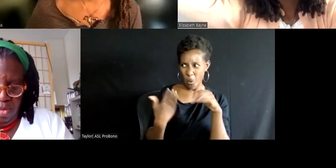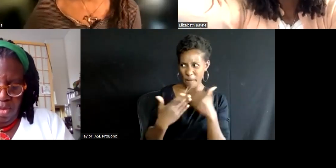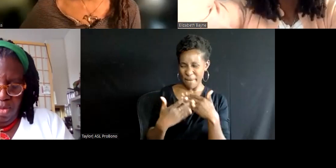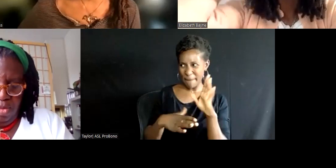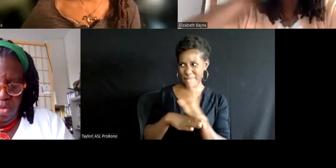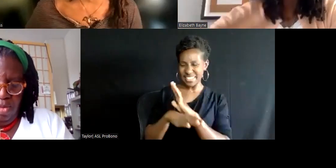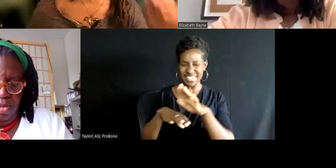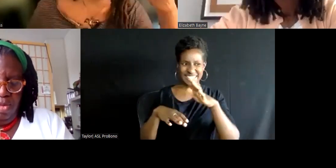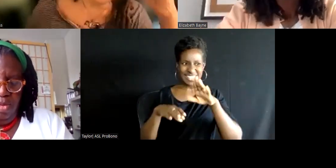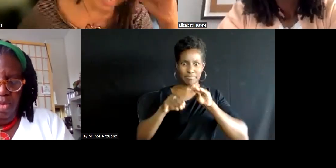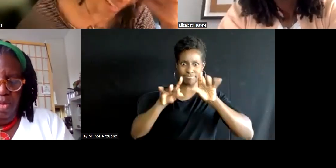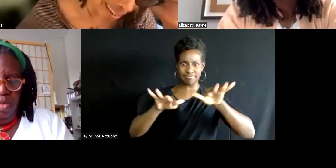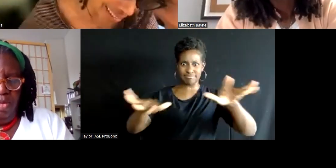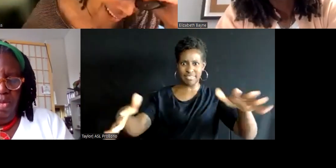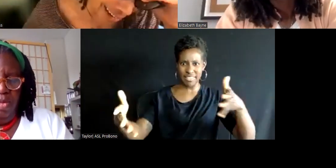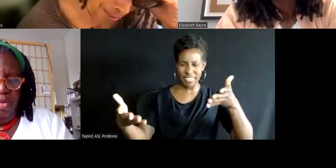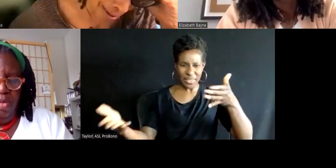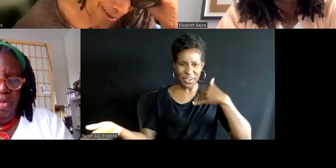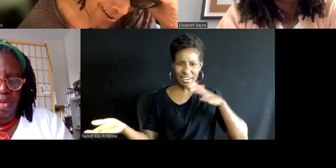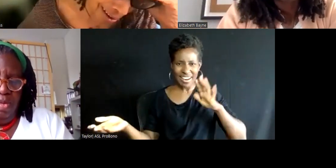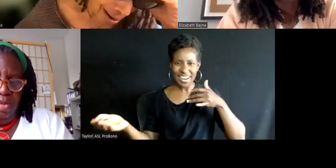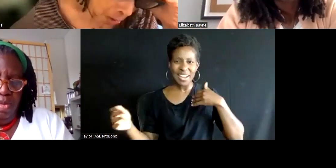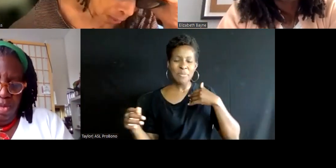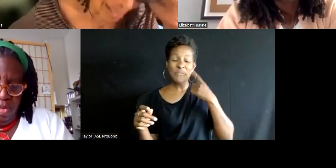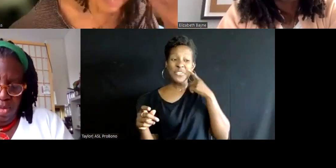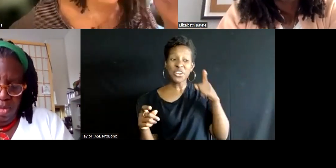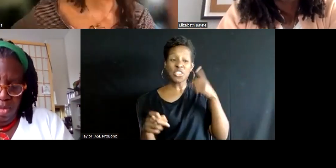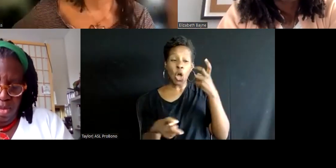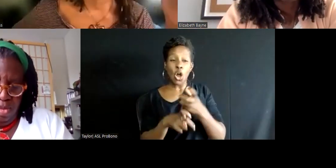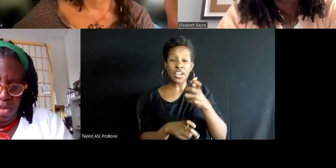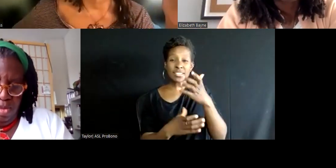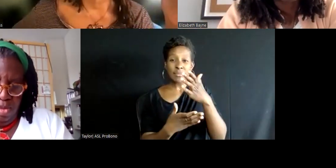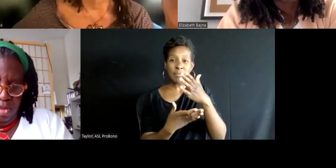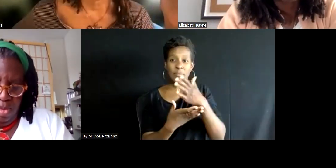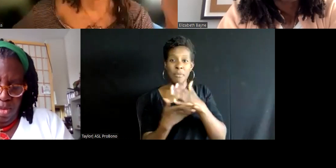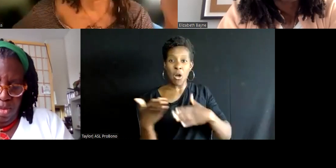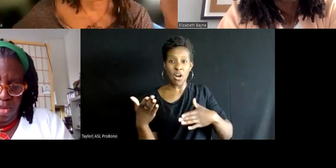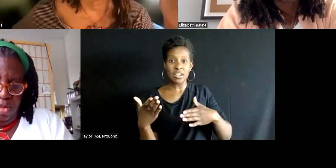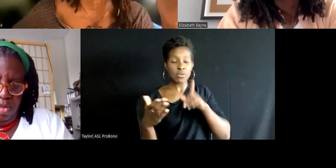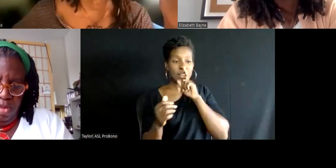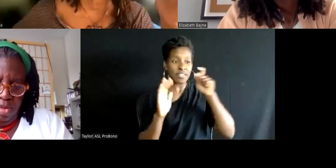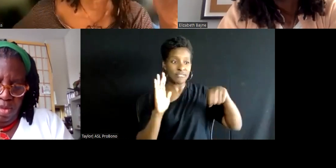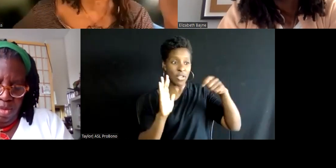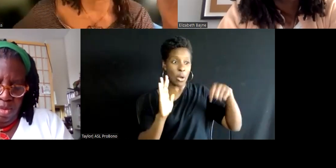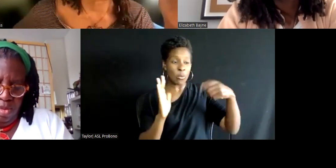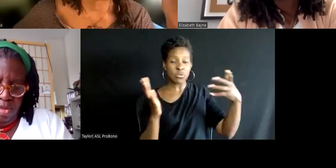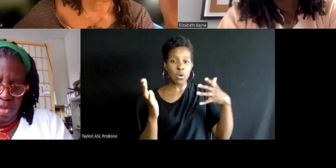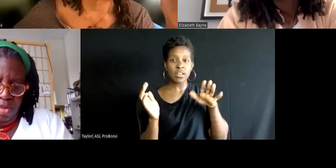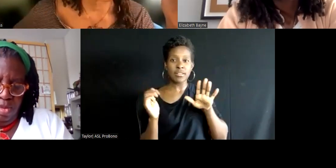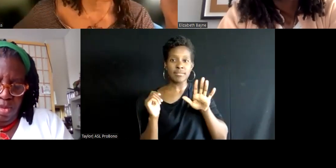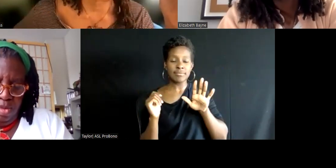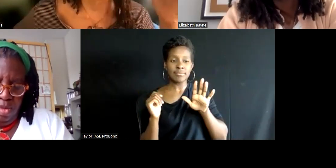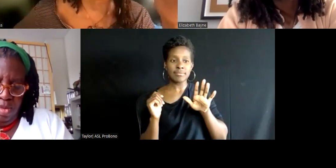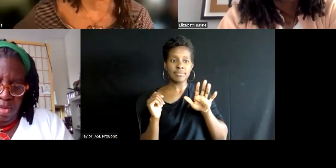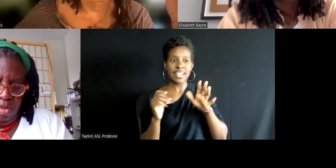enough, the hardest scene to get with her was to get her taking her medication in the morning. I like, literally, it took me 2